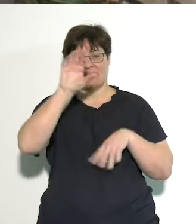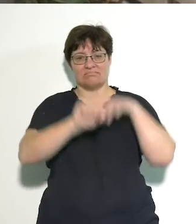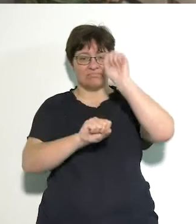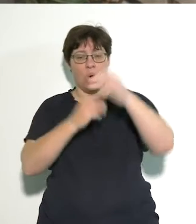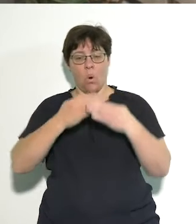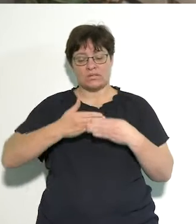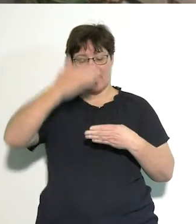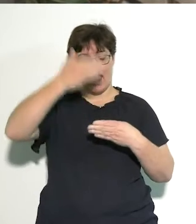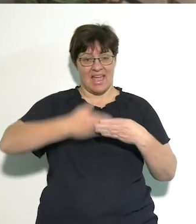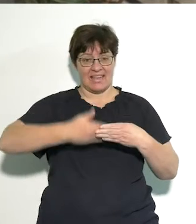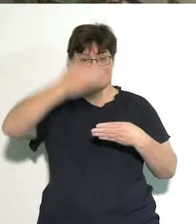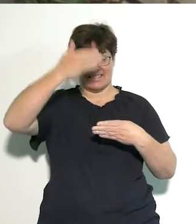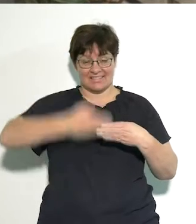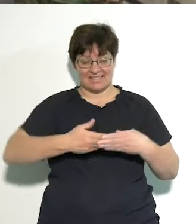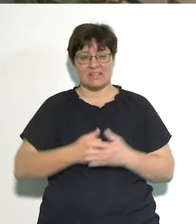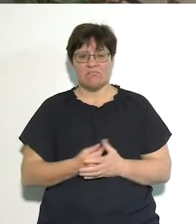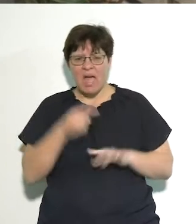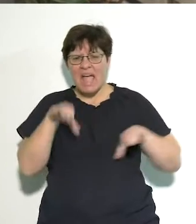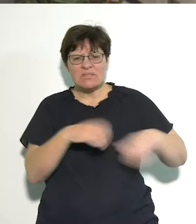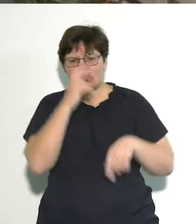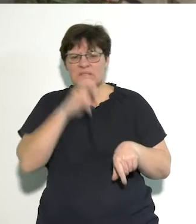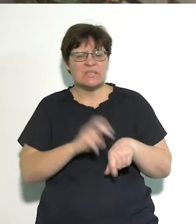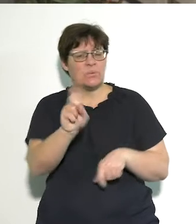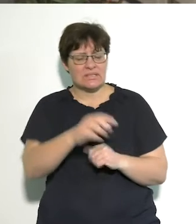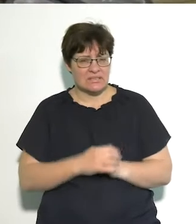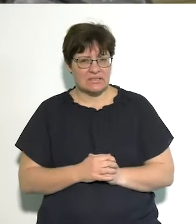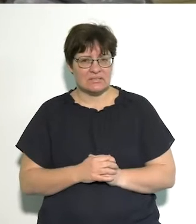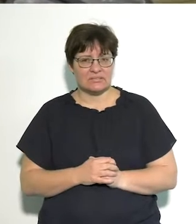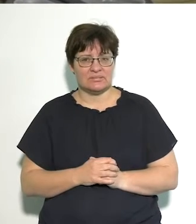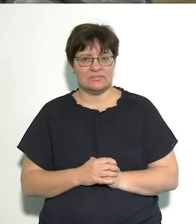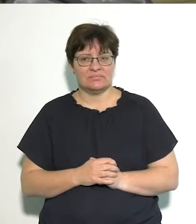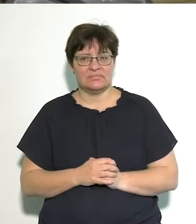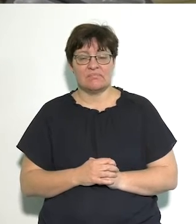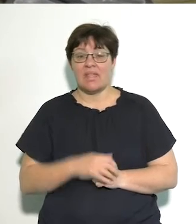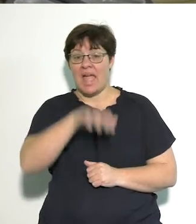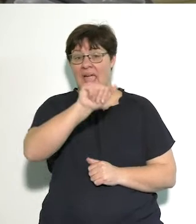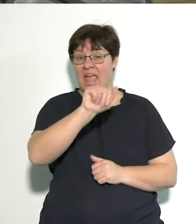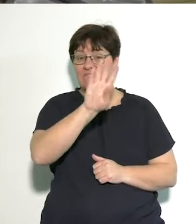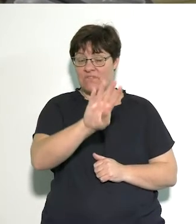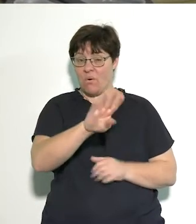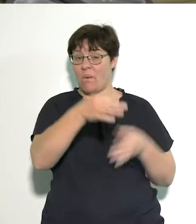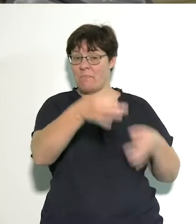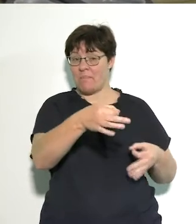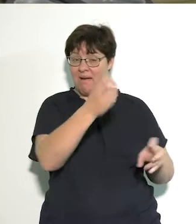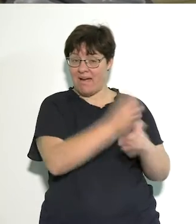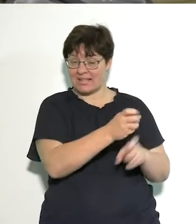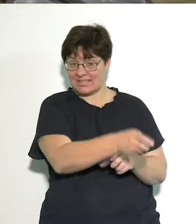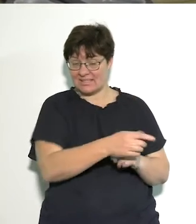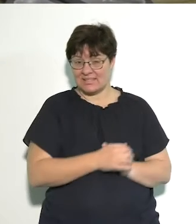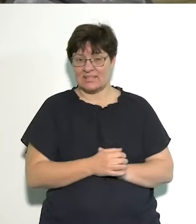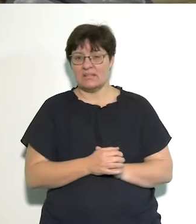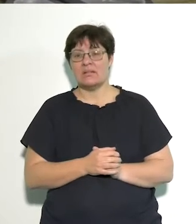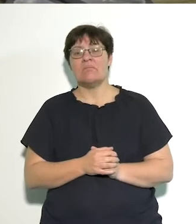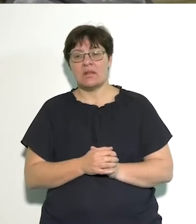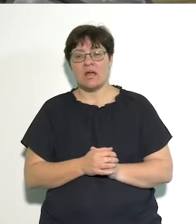a number slider. So what are we going to need for this activity? We're going to need one A4 sheet of cardboard, and